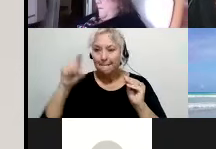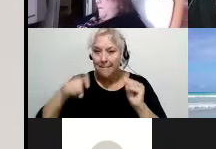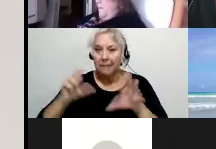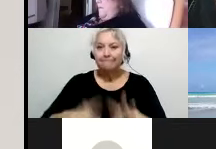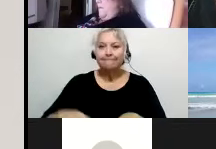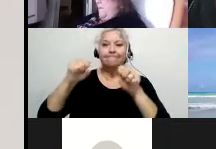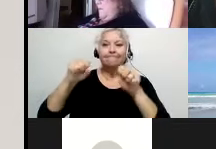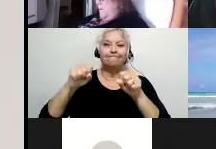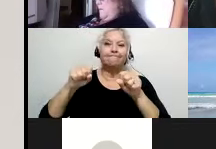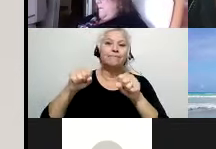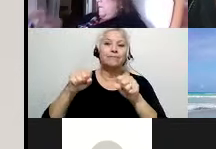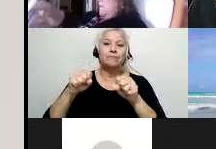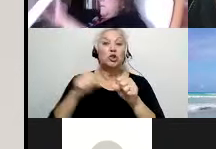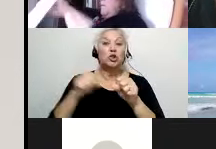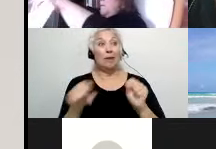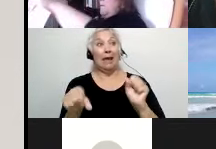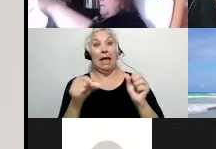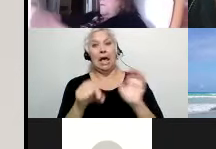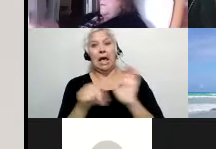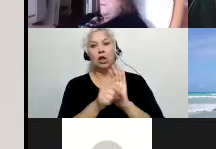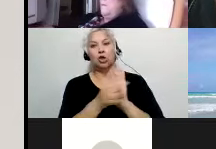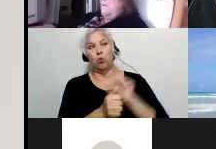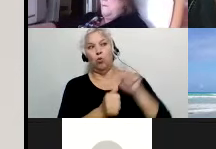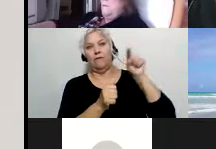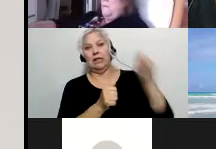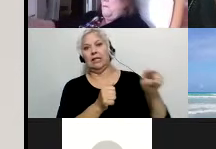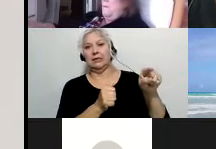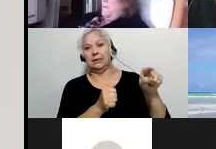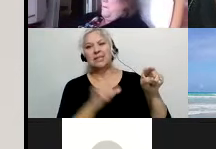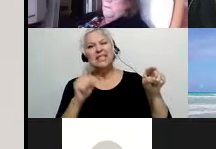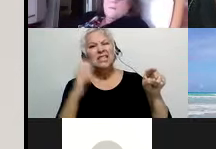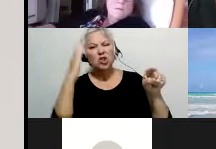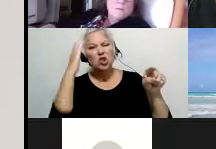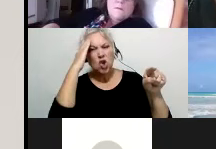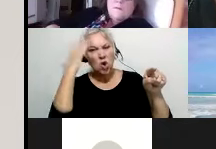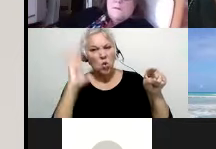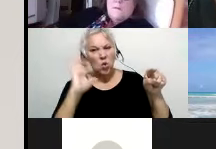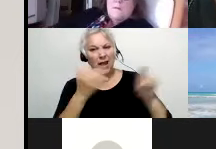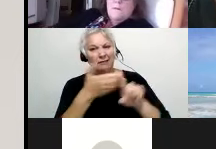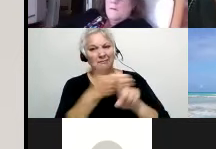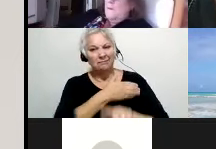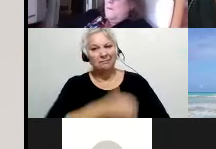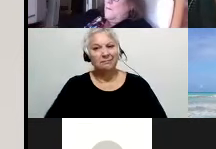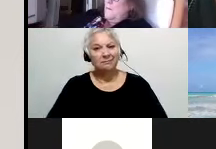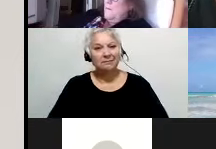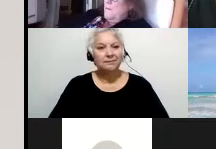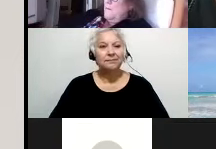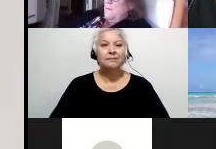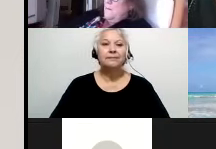to be eligible for OK Promise. So we need to be familiar with that.